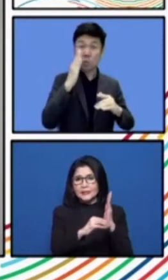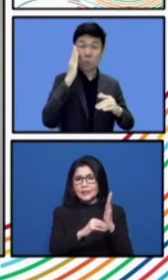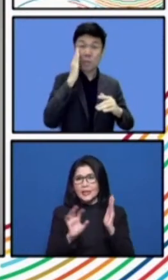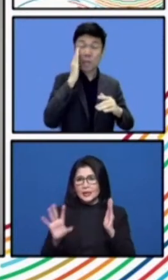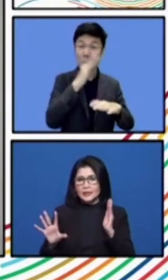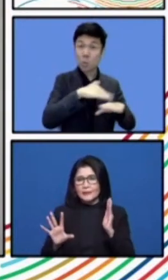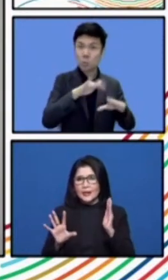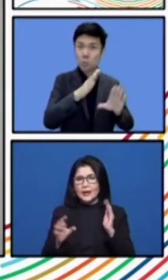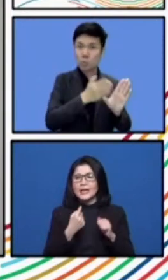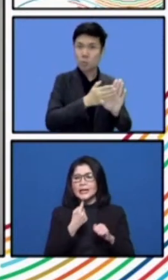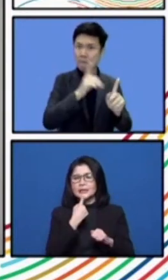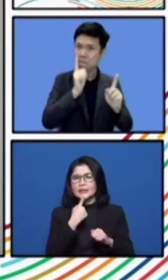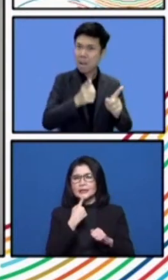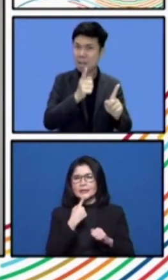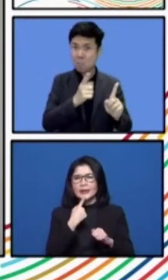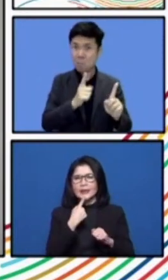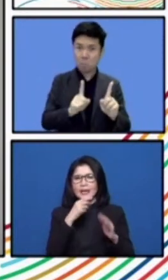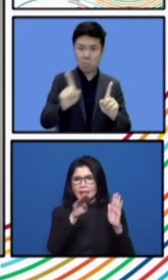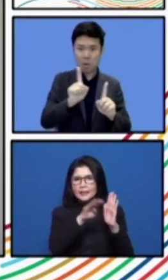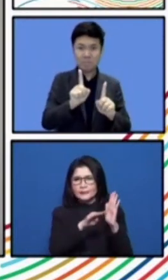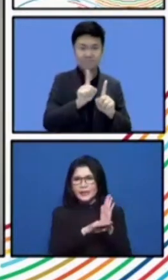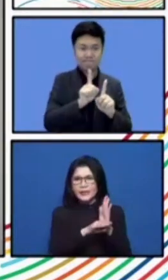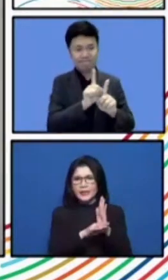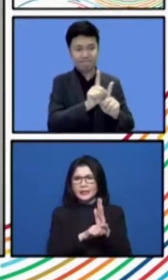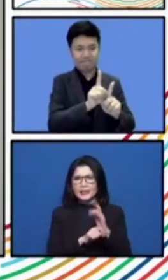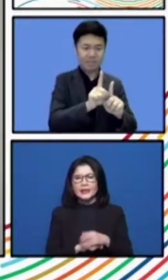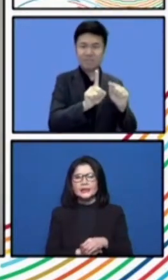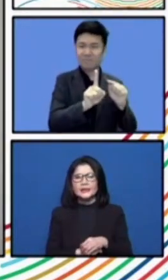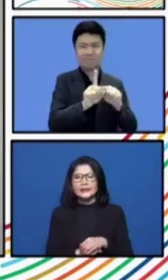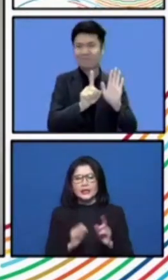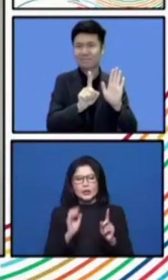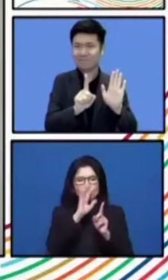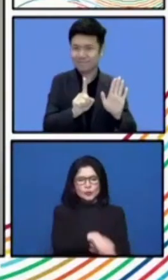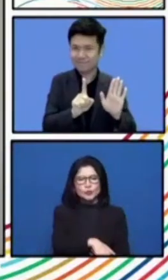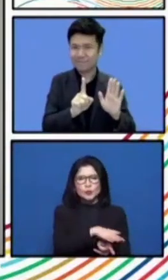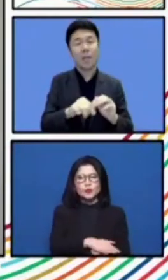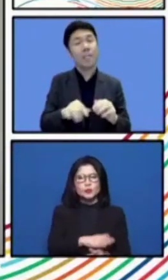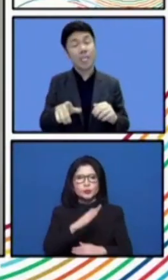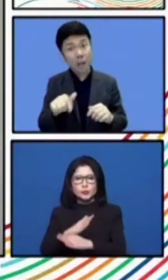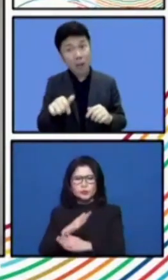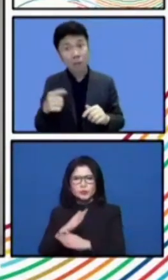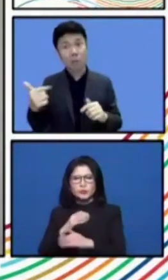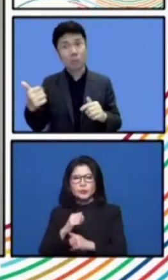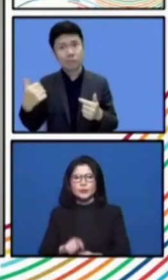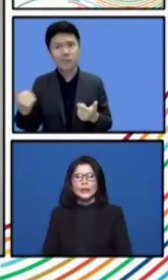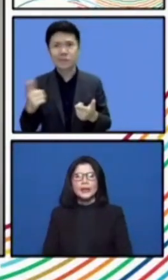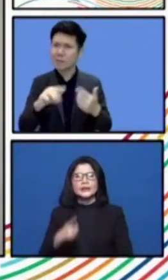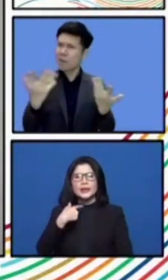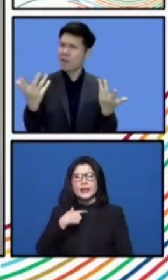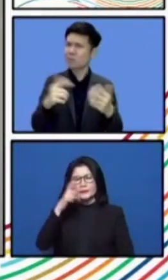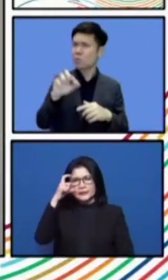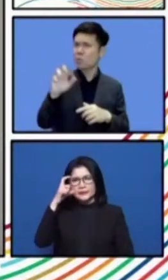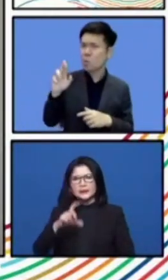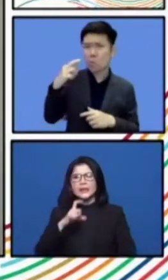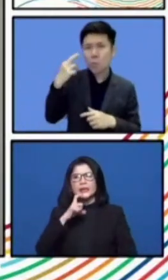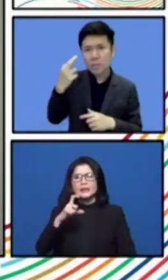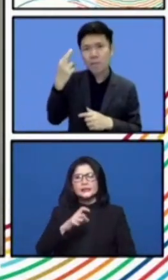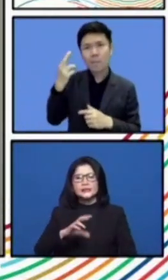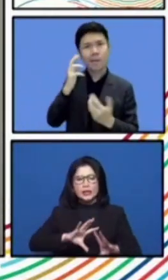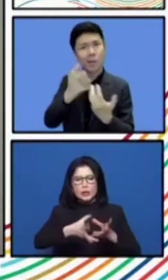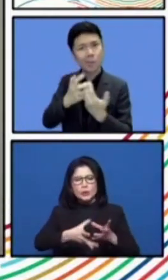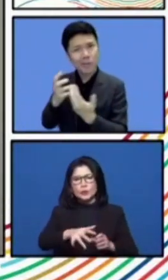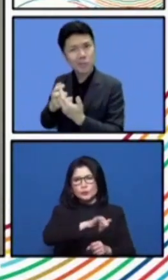equality and non-discrimination but if we could get Universal Design non-discrimination reasonable accommodation and equal